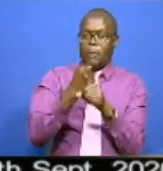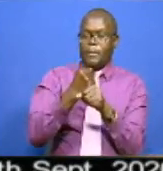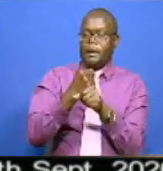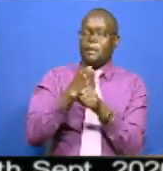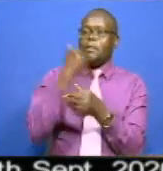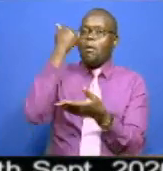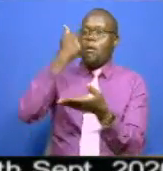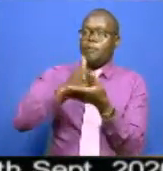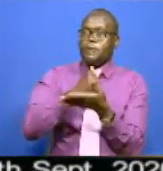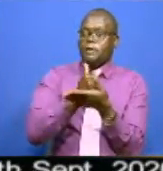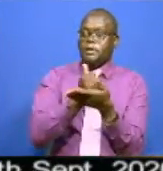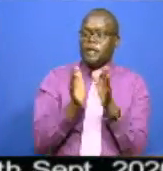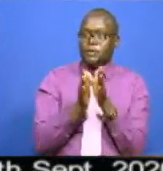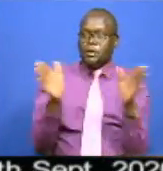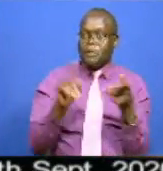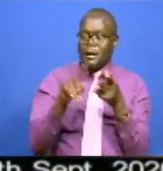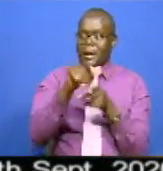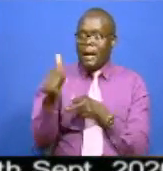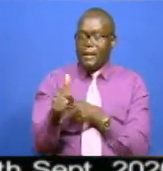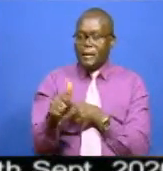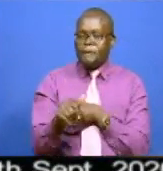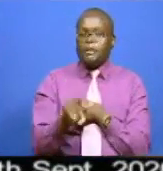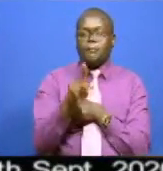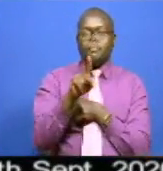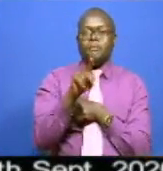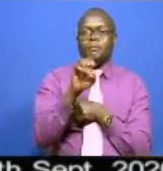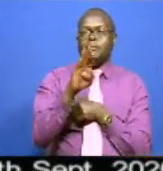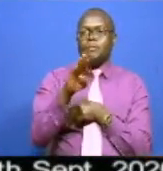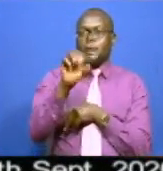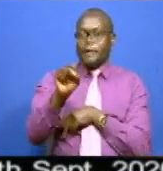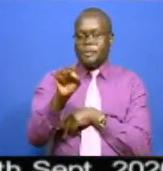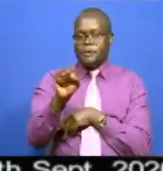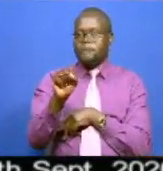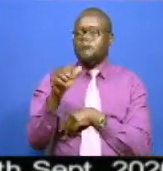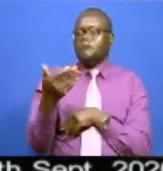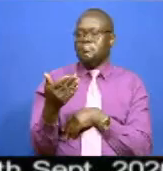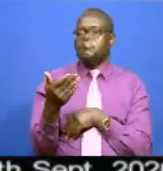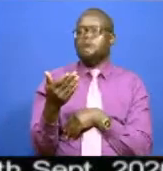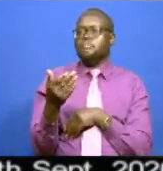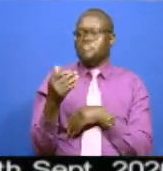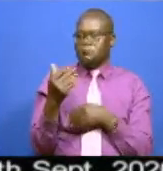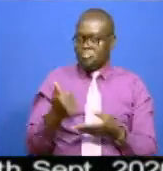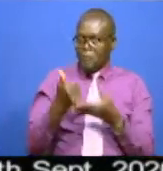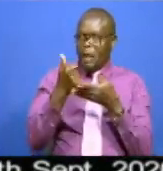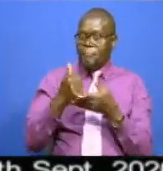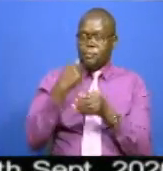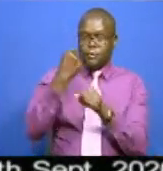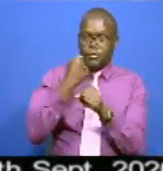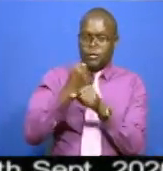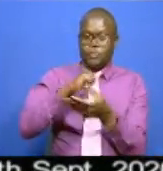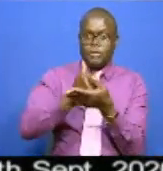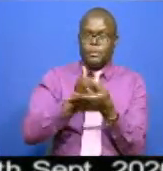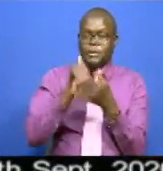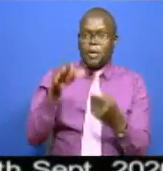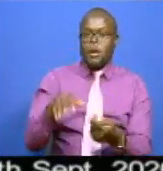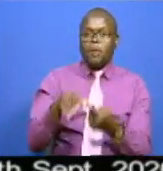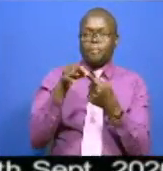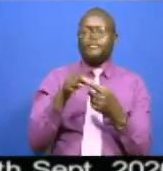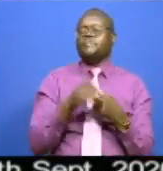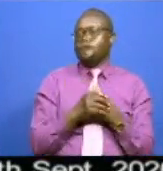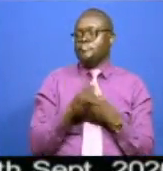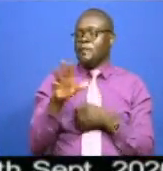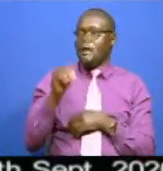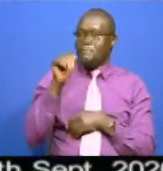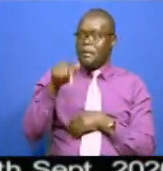General, and others are from the Kenya Bureau of Standards, who led in carrying out the special audit. I found